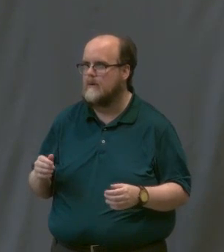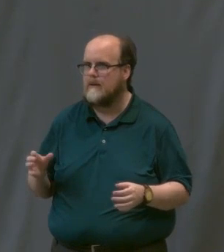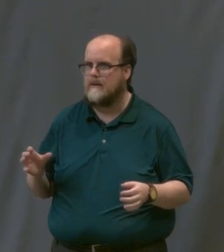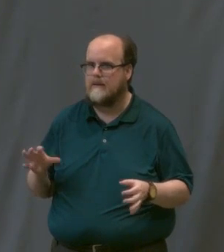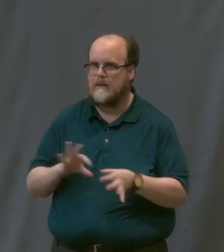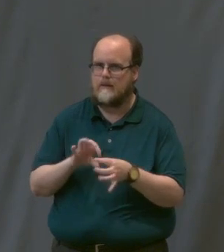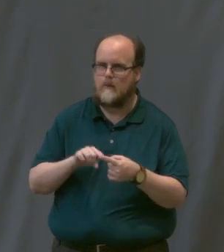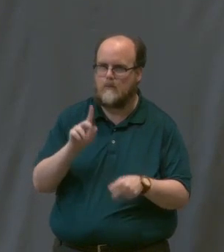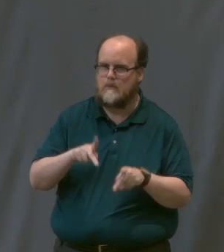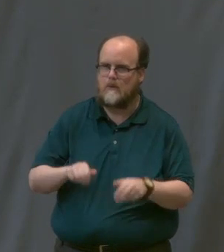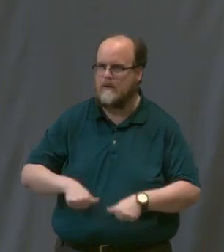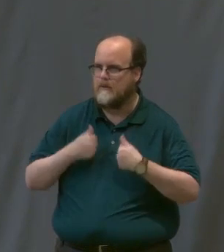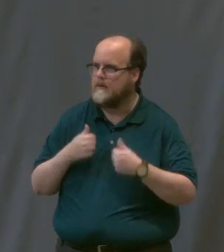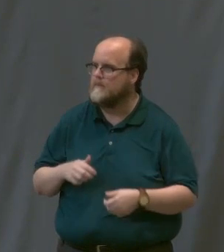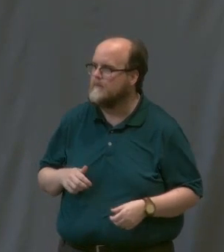living.